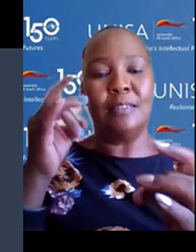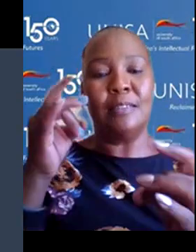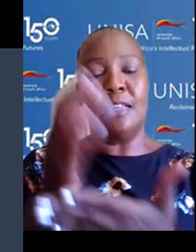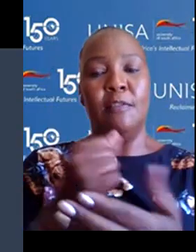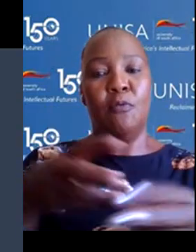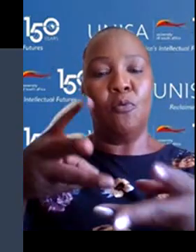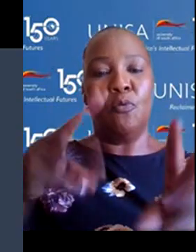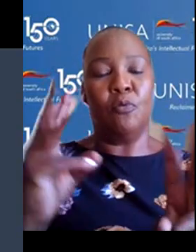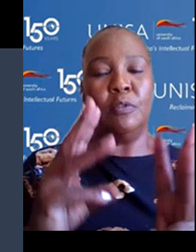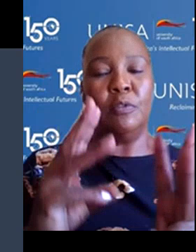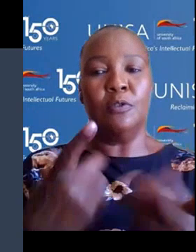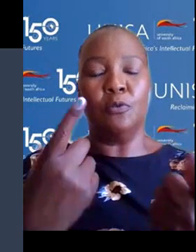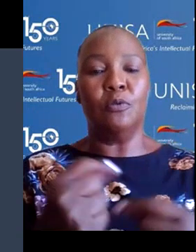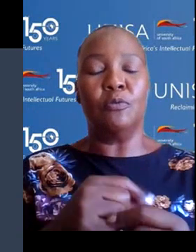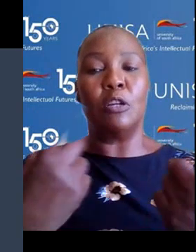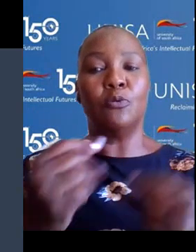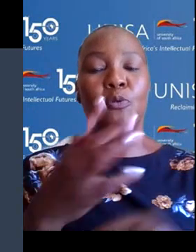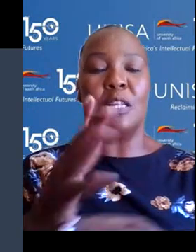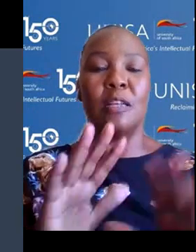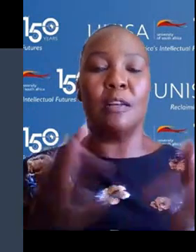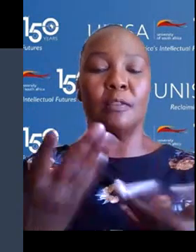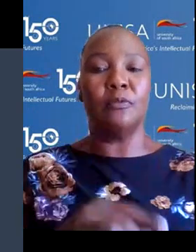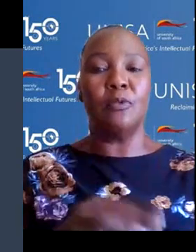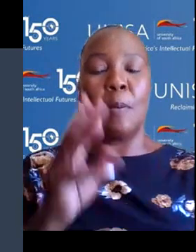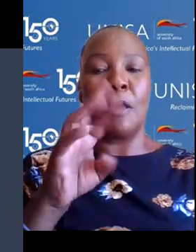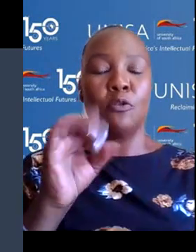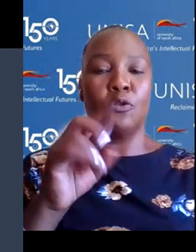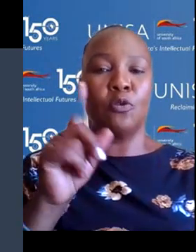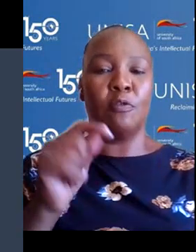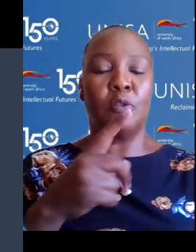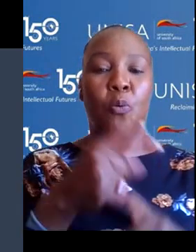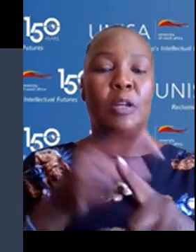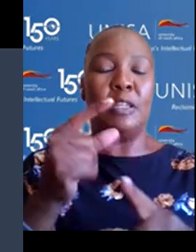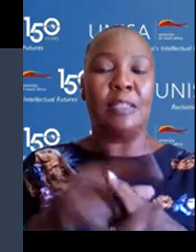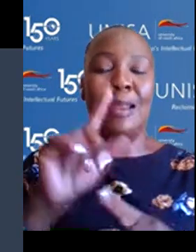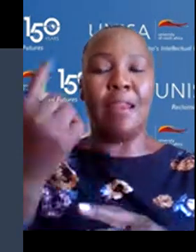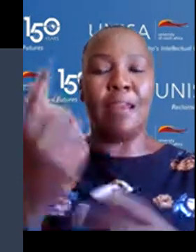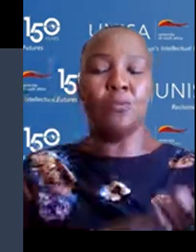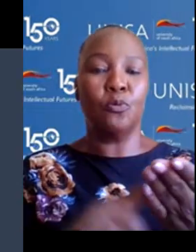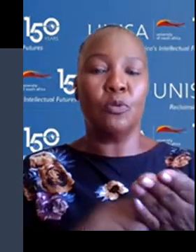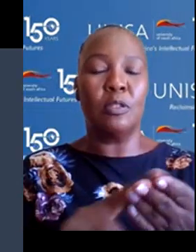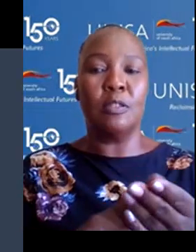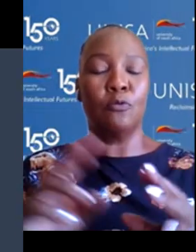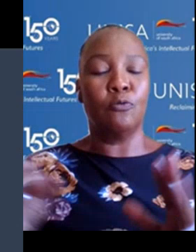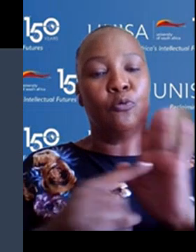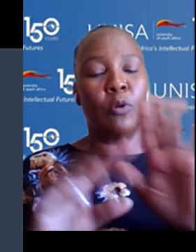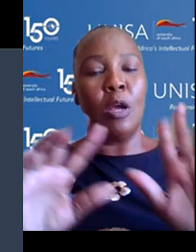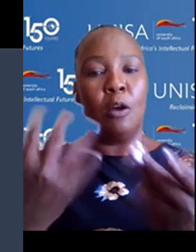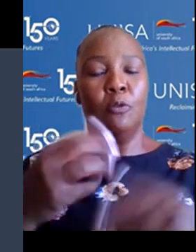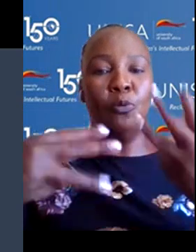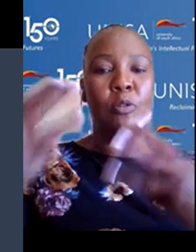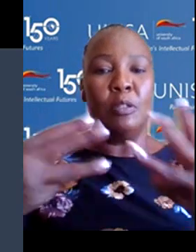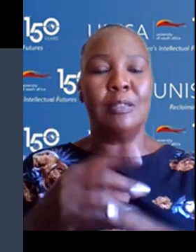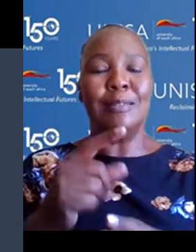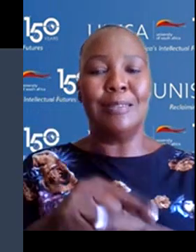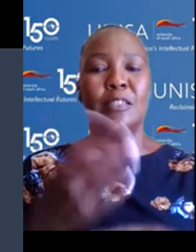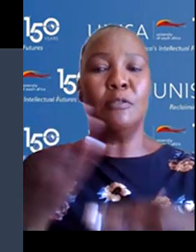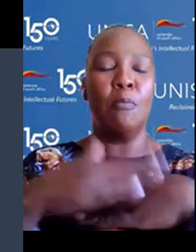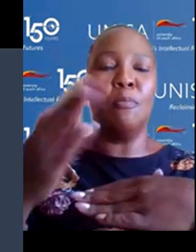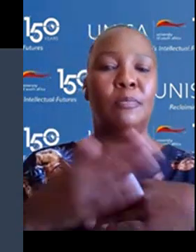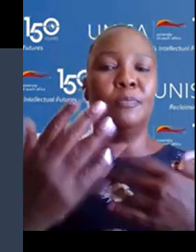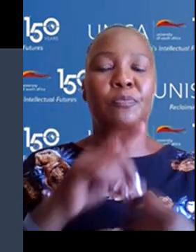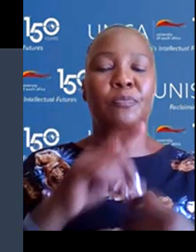we're going to do that also with Microsoft Word. Next weekend, showing you how that actually works, because Microsoft Word is a little bit more what you could use in